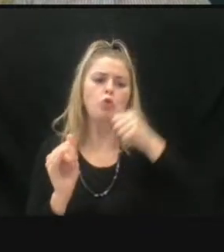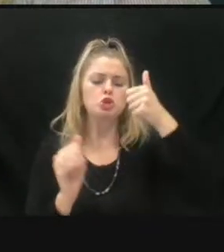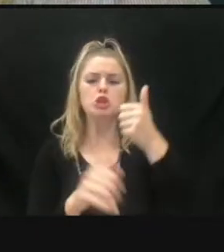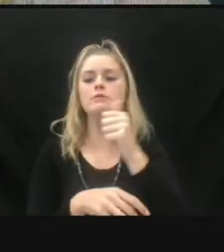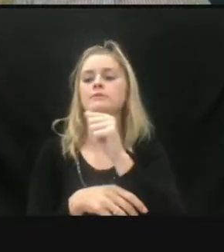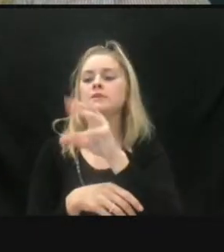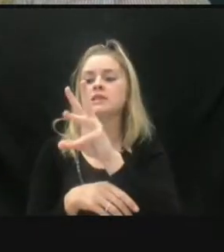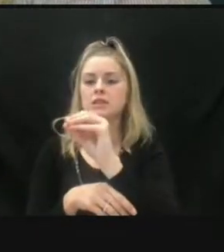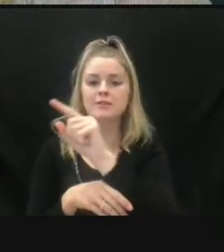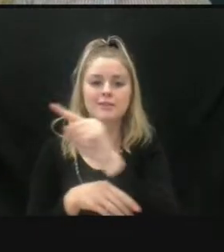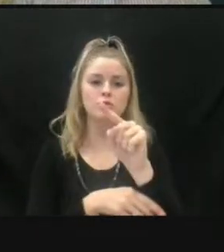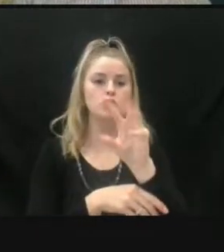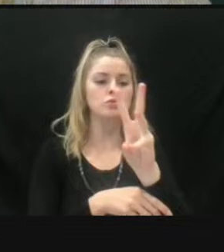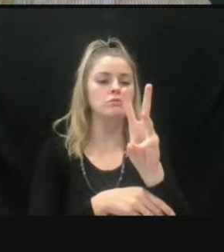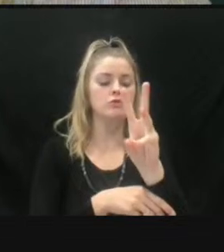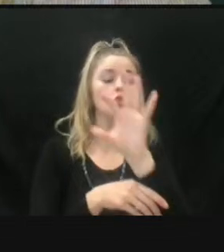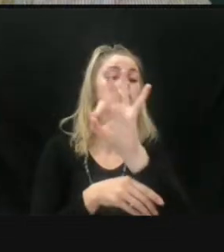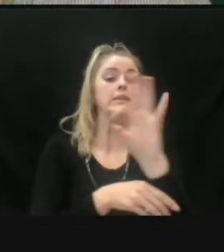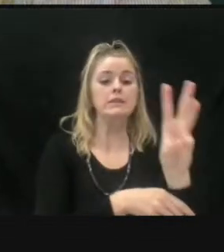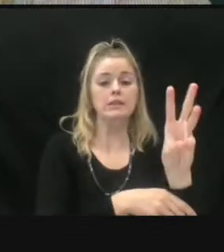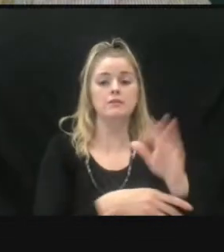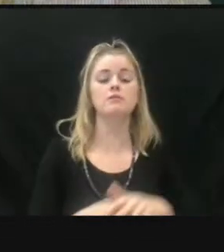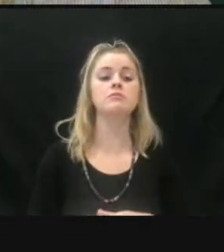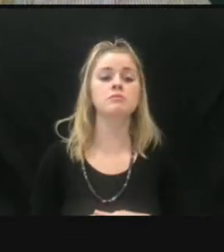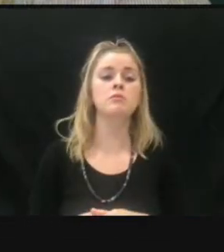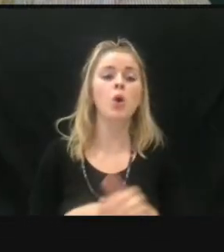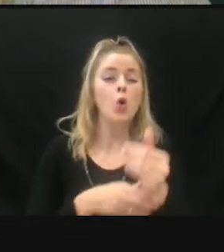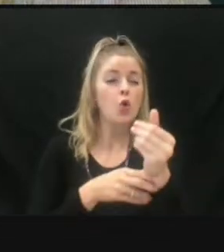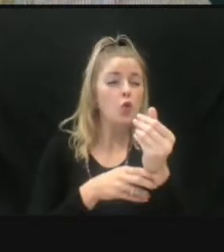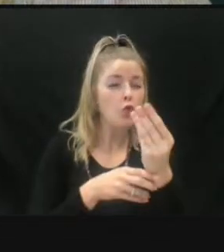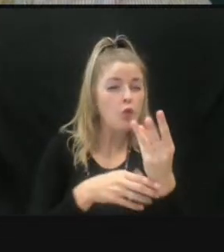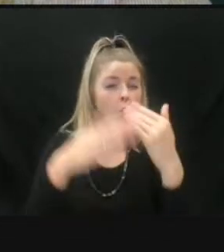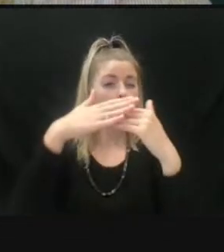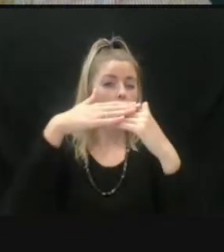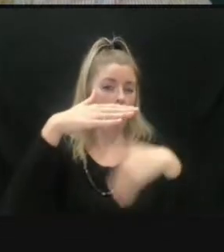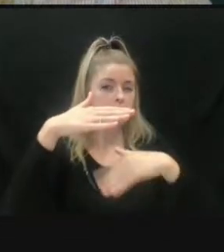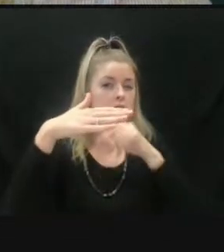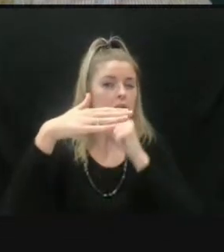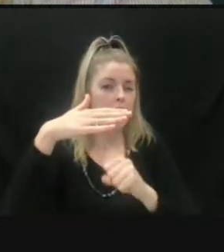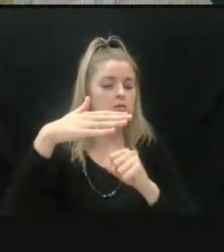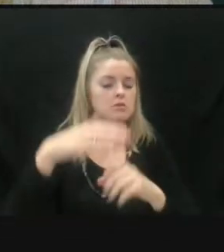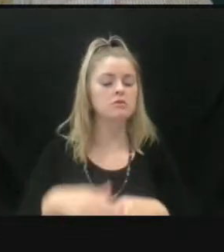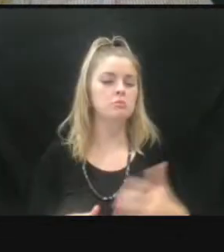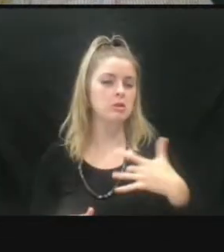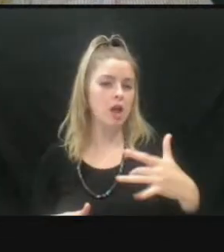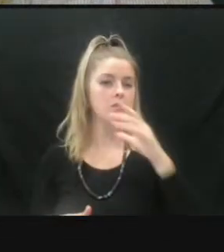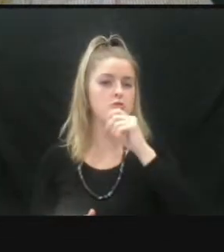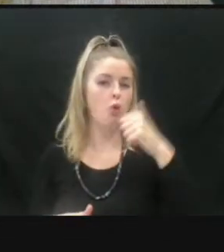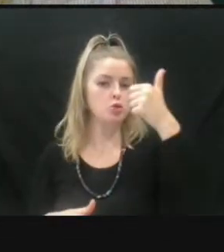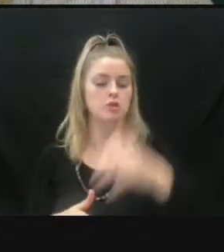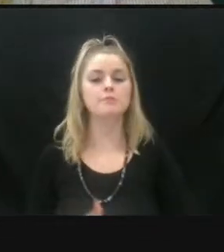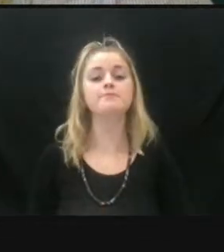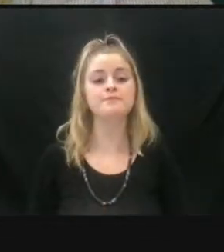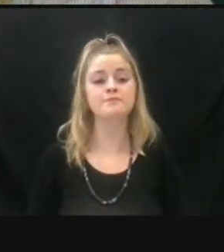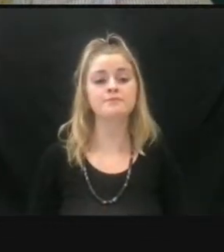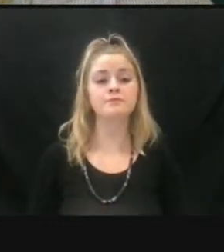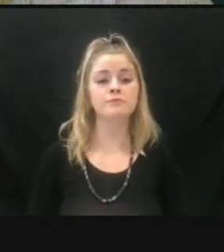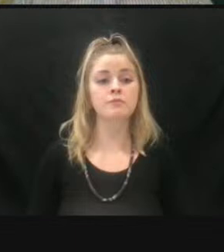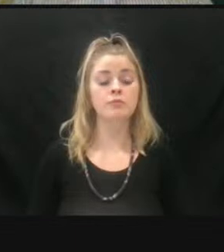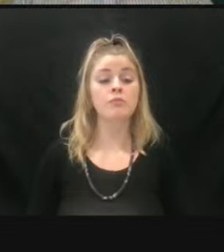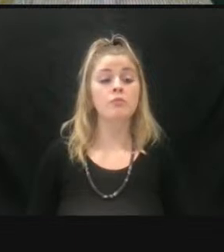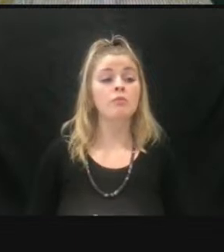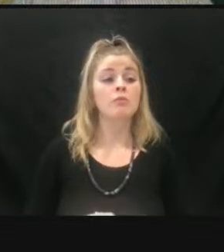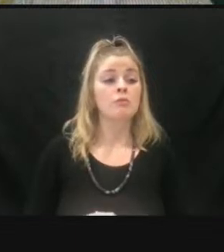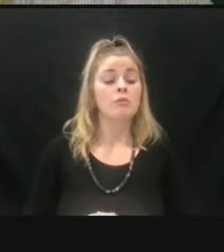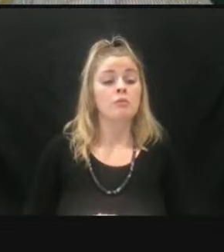to 96, with only a minority of individuals under that bracket. For Algonkian people on Delmarva's